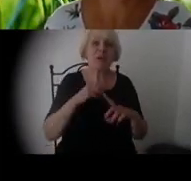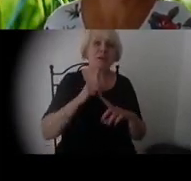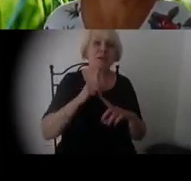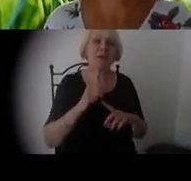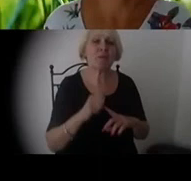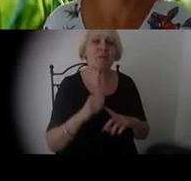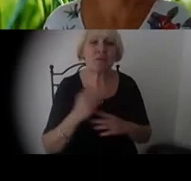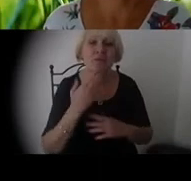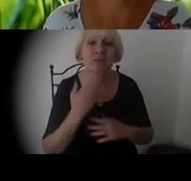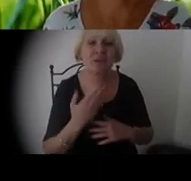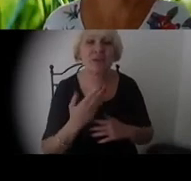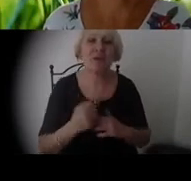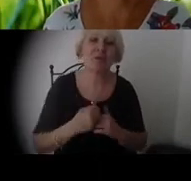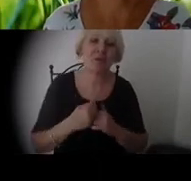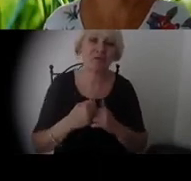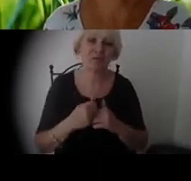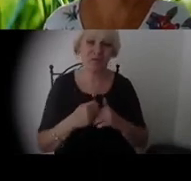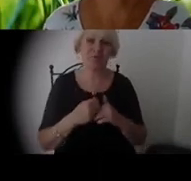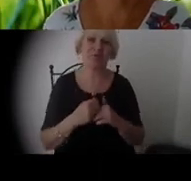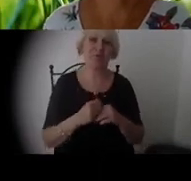I can keep up with you, thank you.